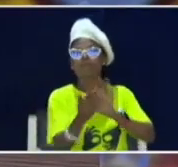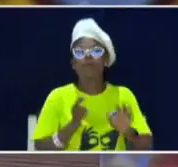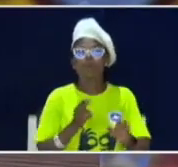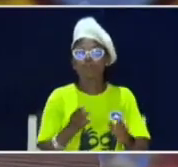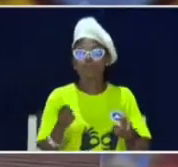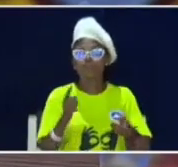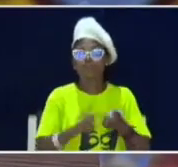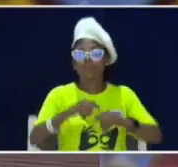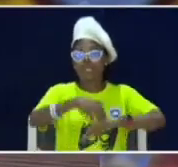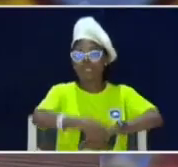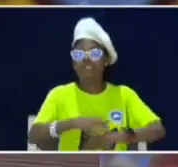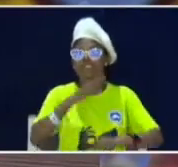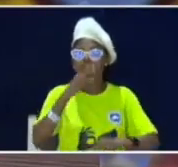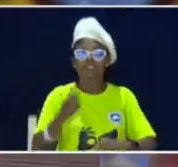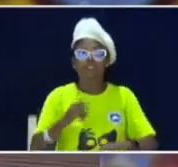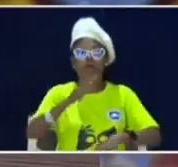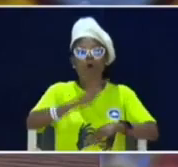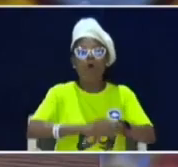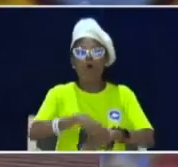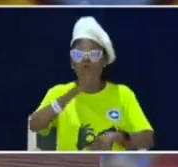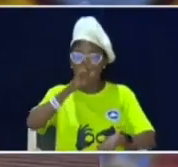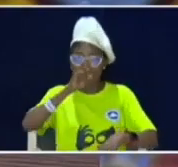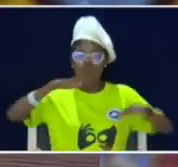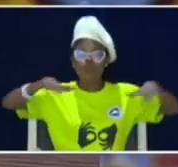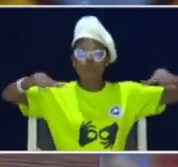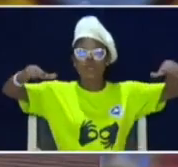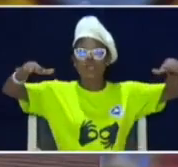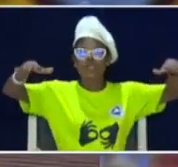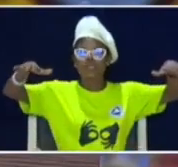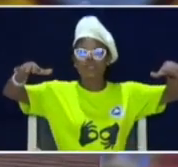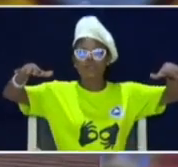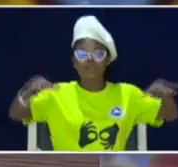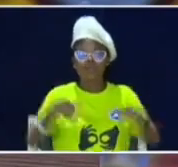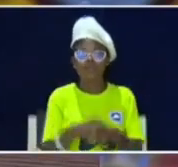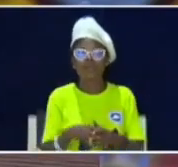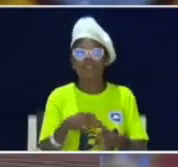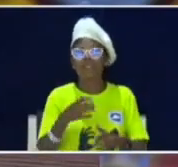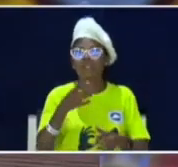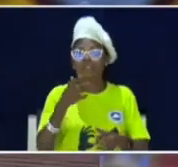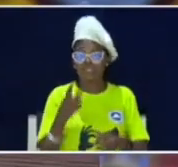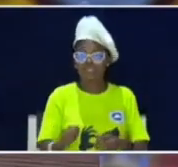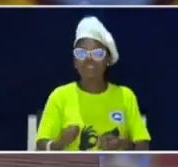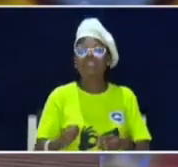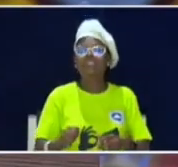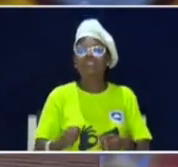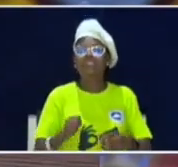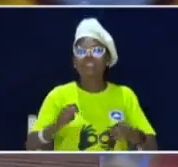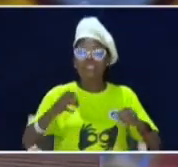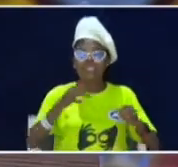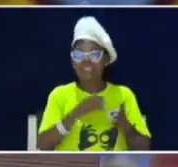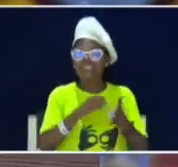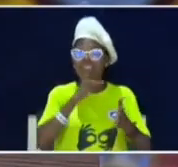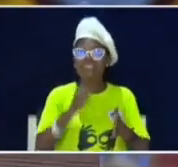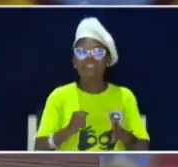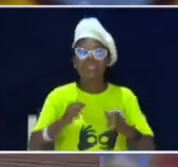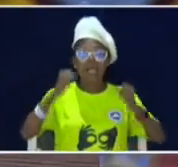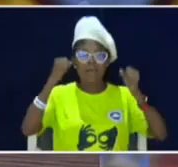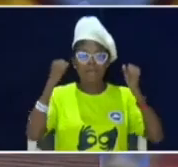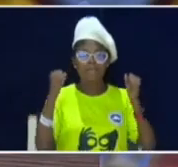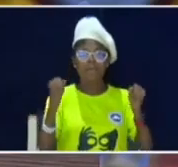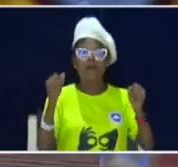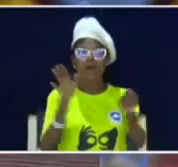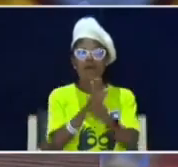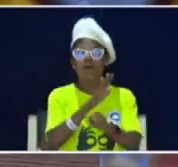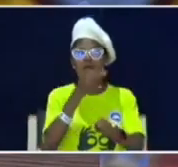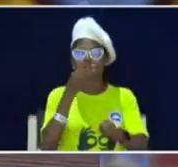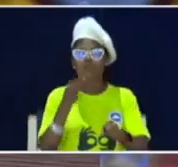wing. On eagle's wings. The topic for tonight is a powerful theme that no man should trivialize here